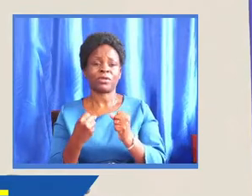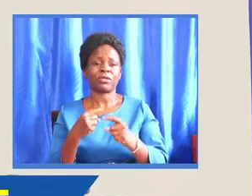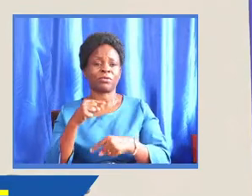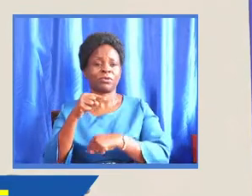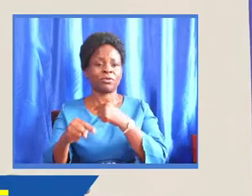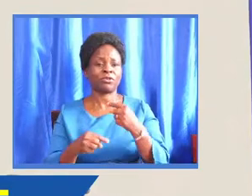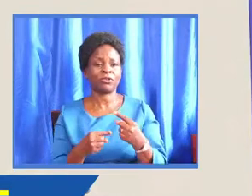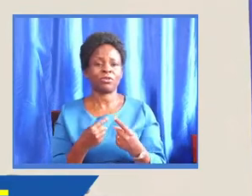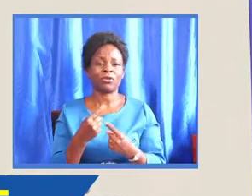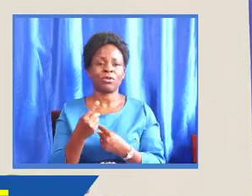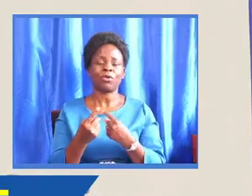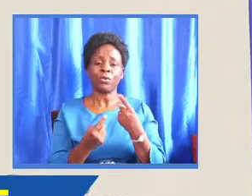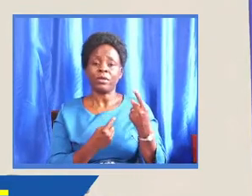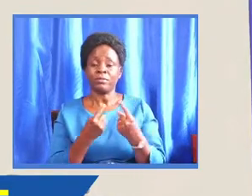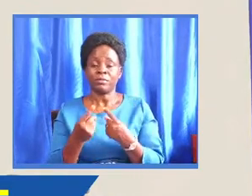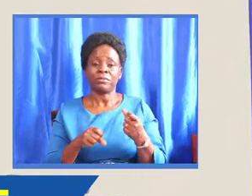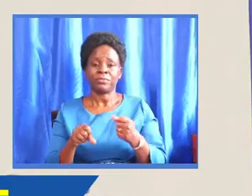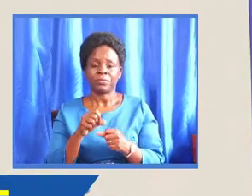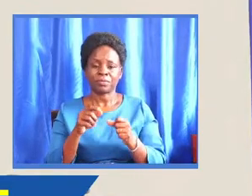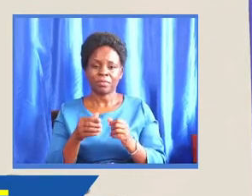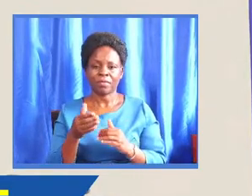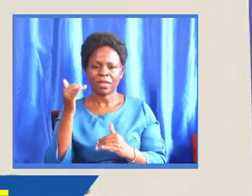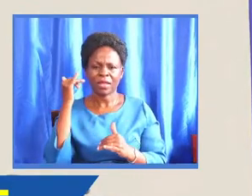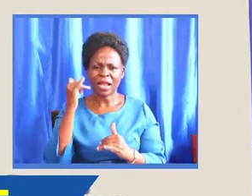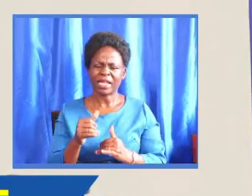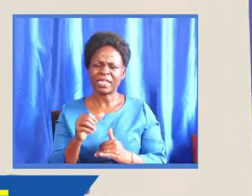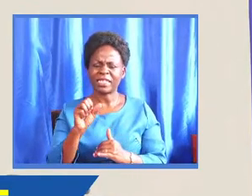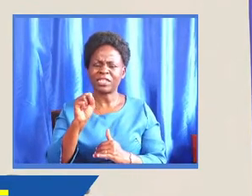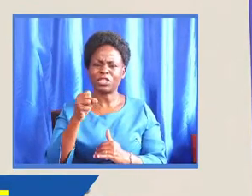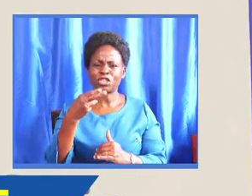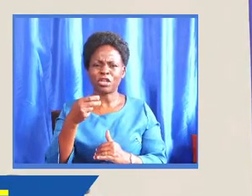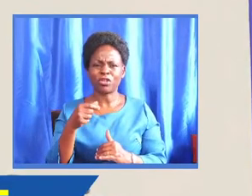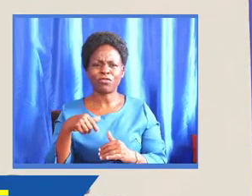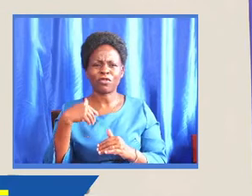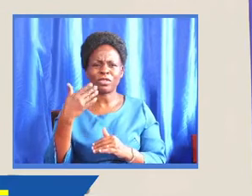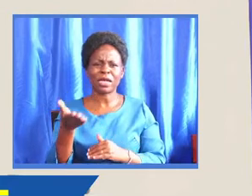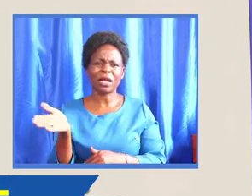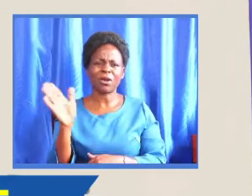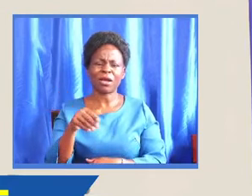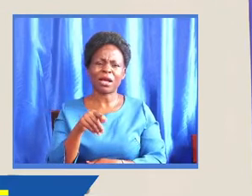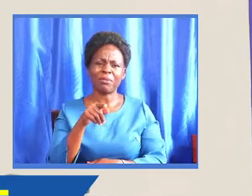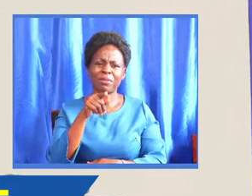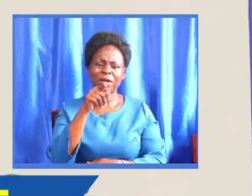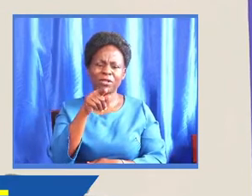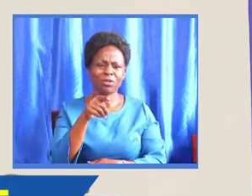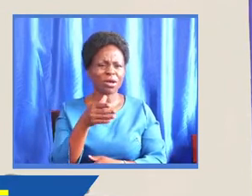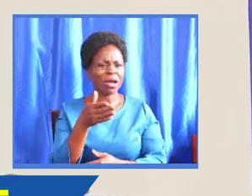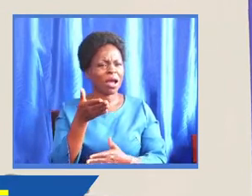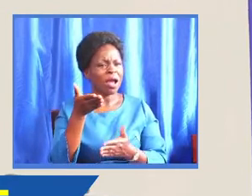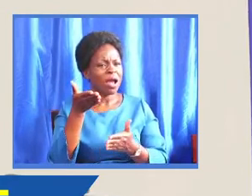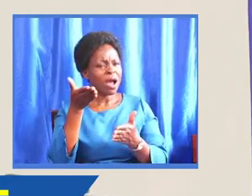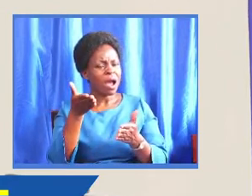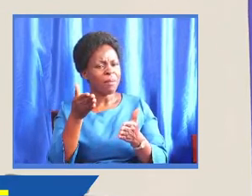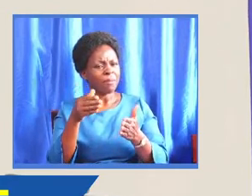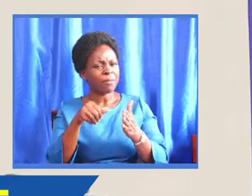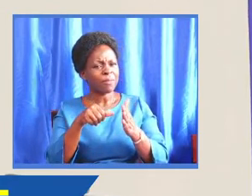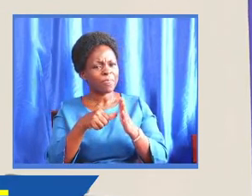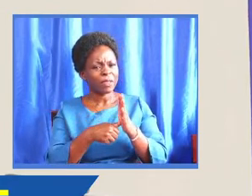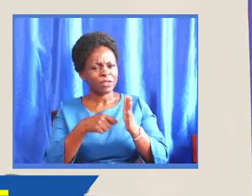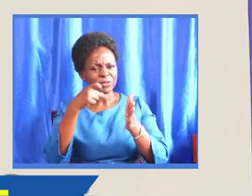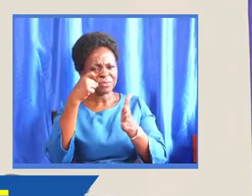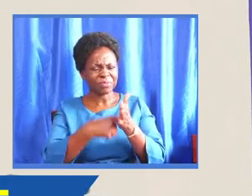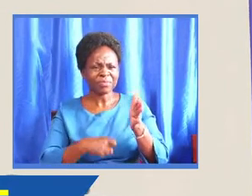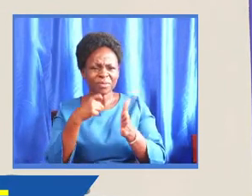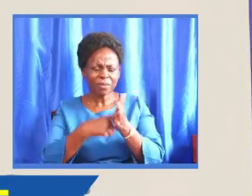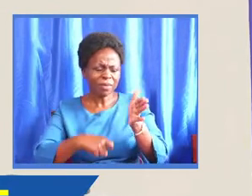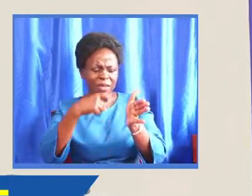we are talking to them. Lastly, Shirley, of course I'll come back to you, but there is the element of taxation. How